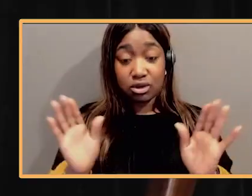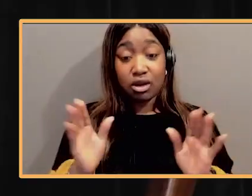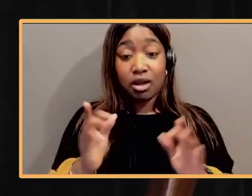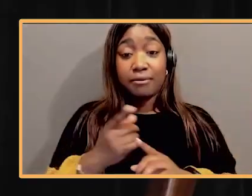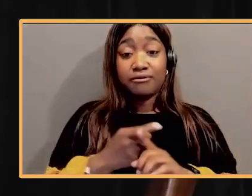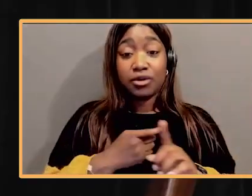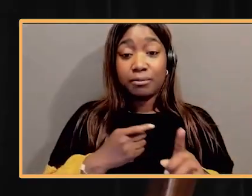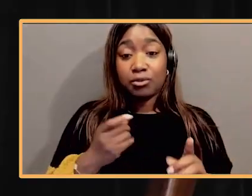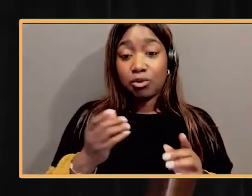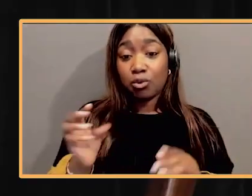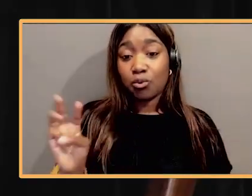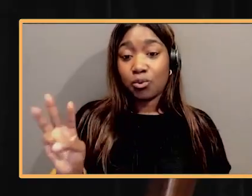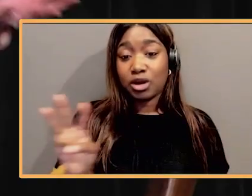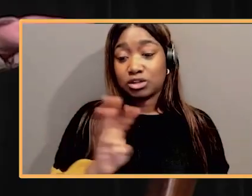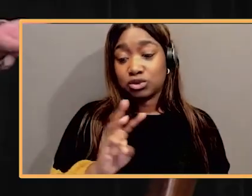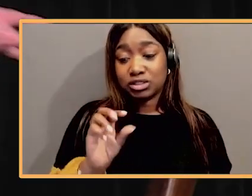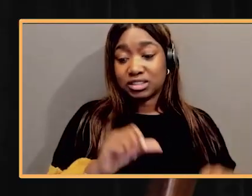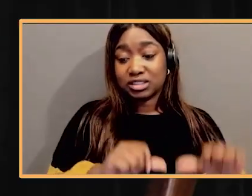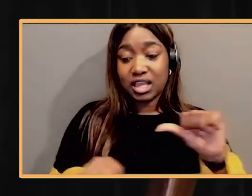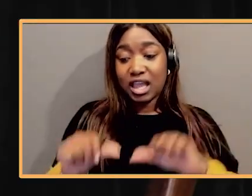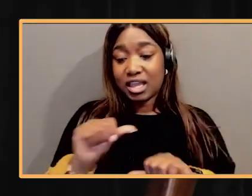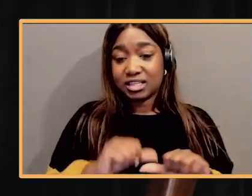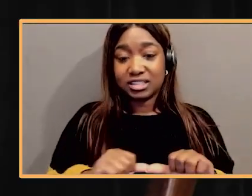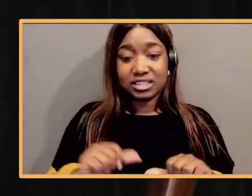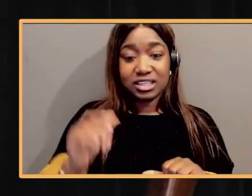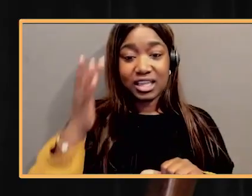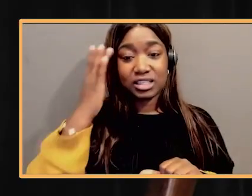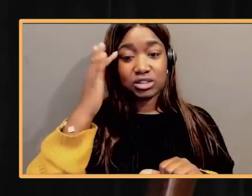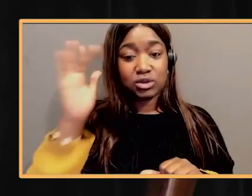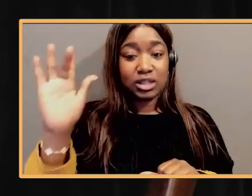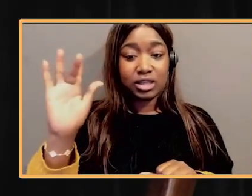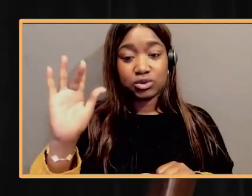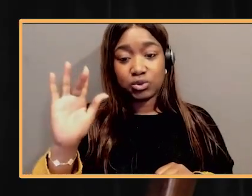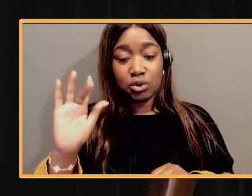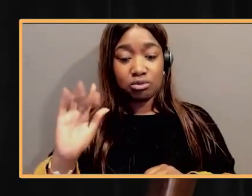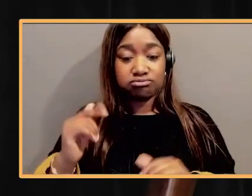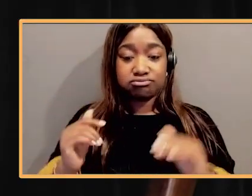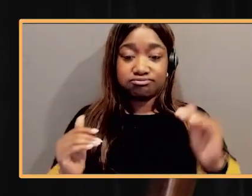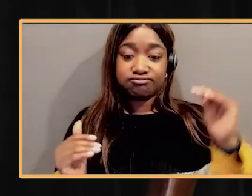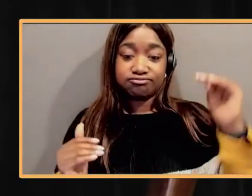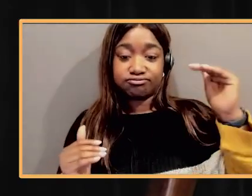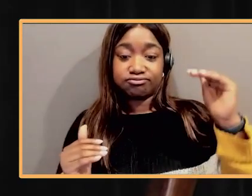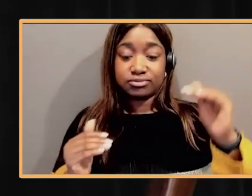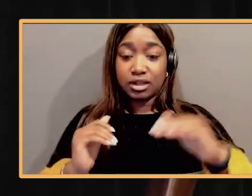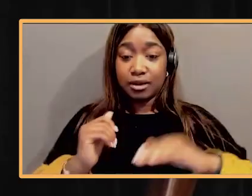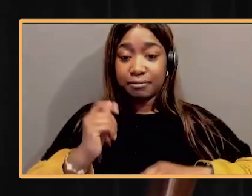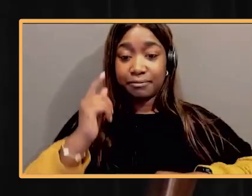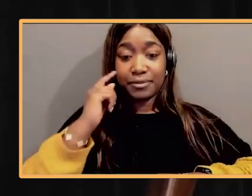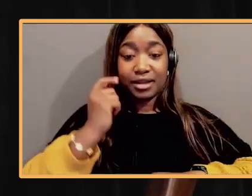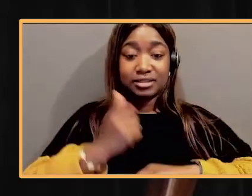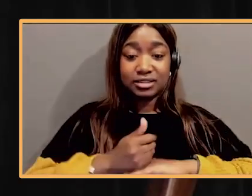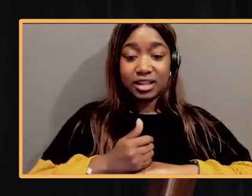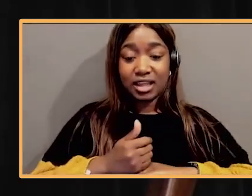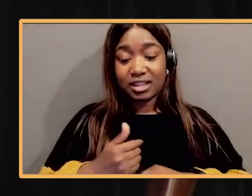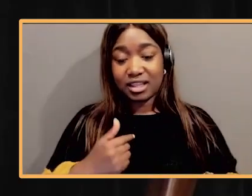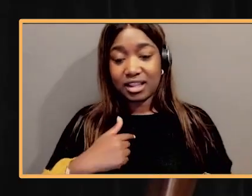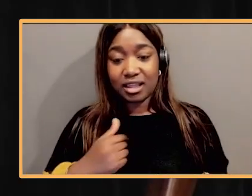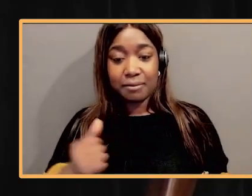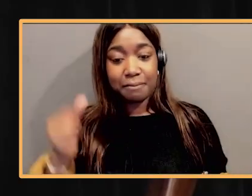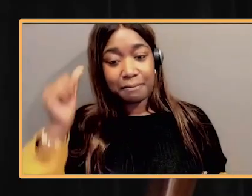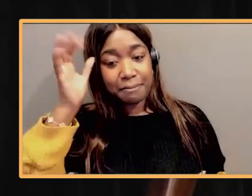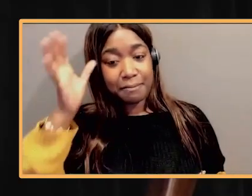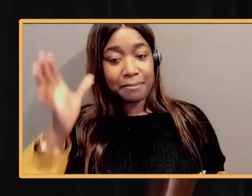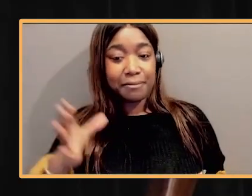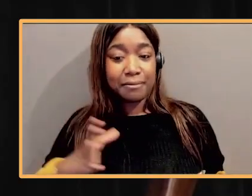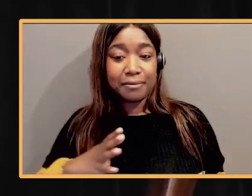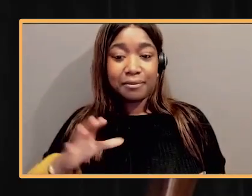Western science, intellectualism, a lot of the ways that, you talked about, masculinity and being